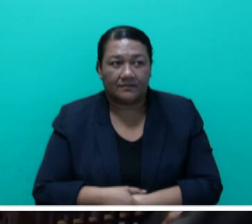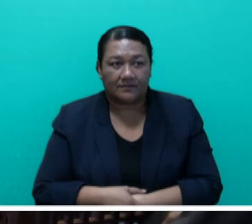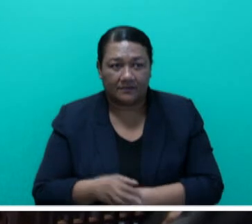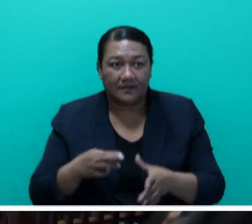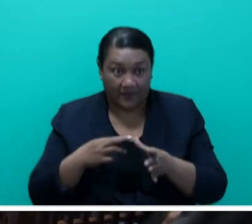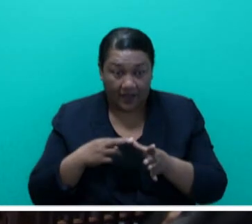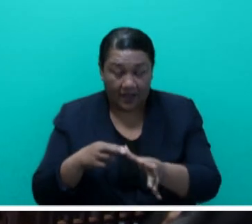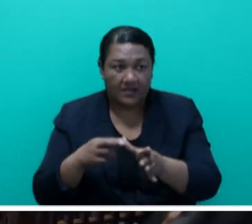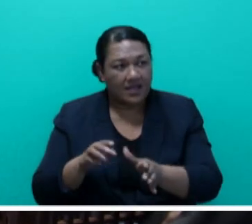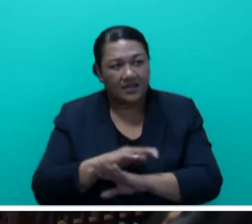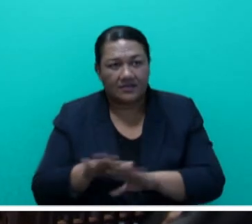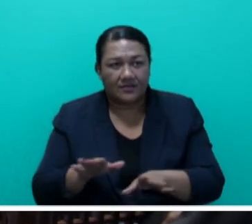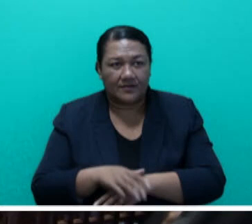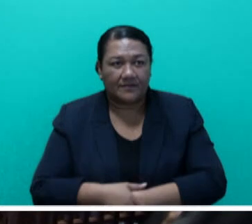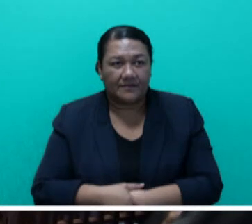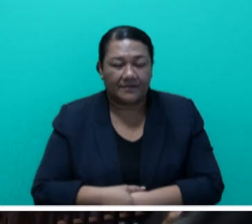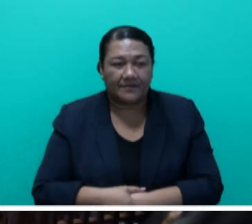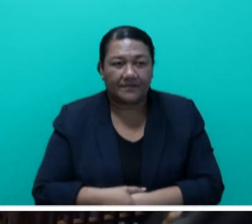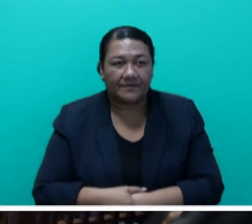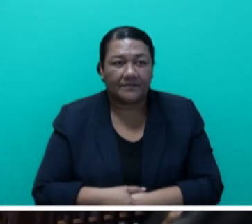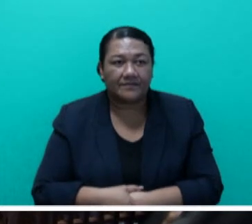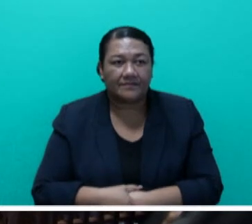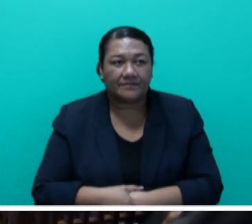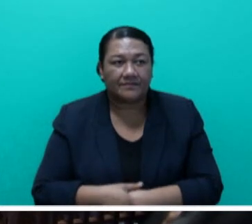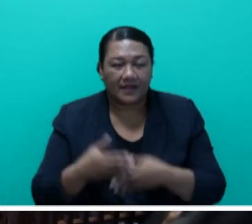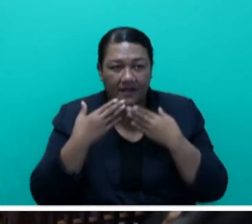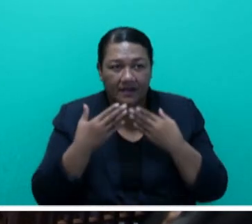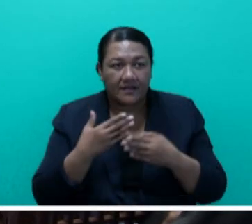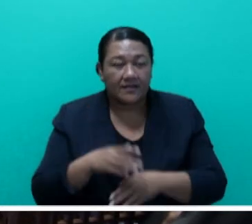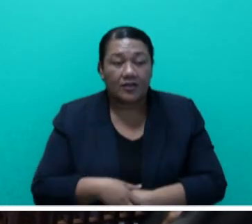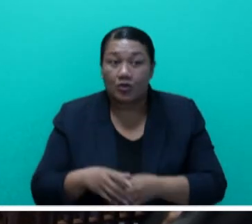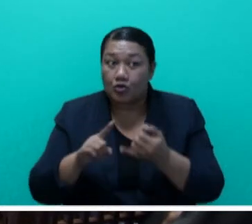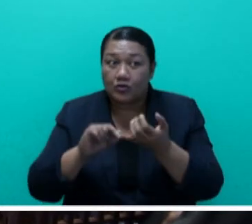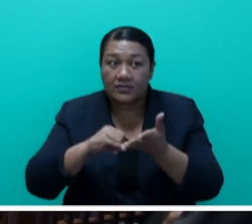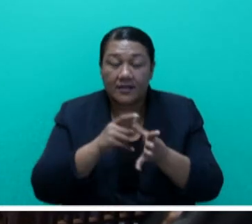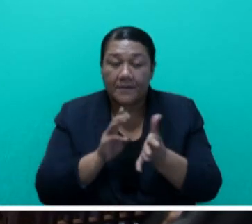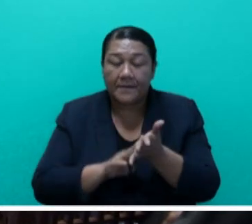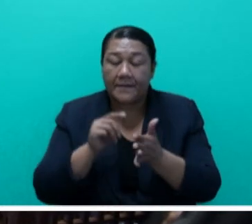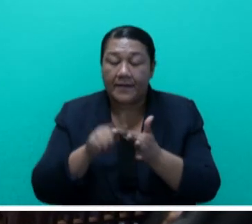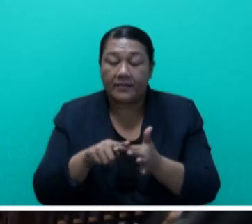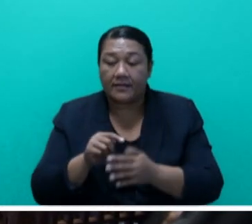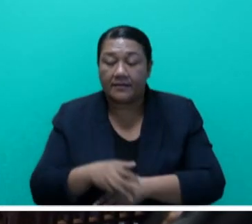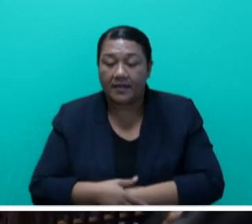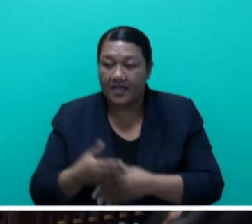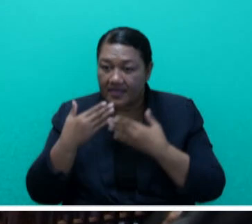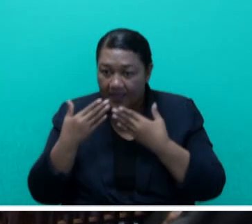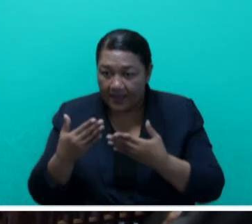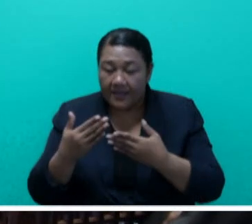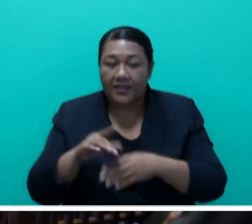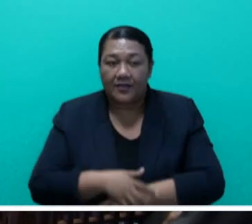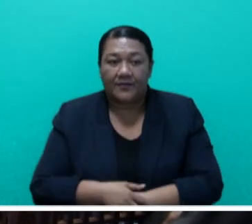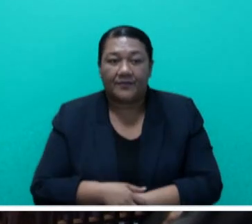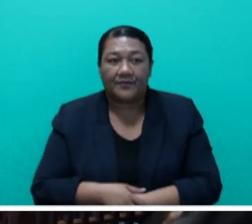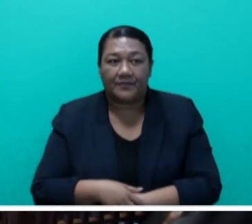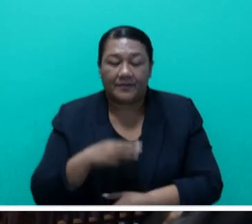Yes, sir. Thank you. Yes, Honorable Usmati. Thank you, Mr. Speaker. So I'd like to thank the Minister for the answers